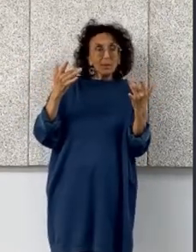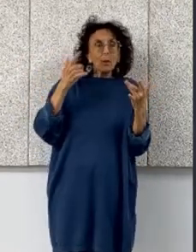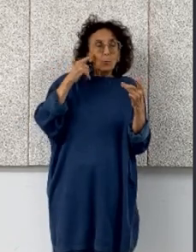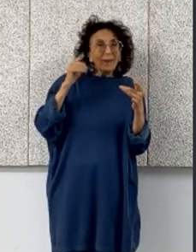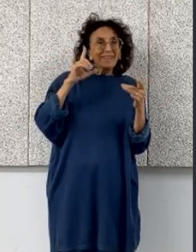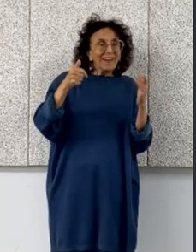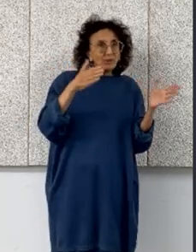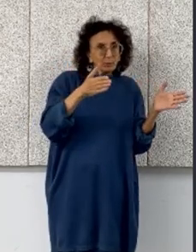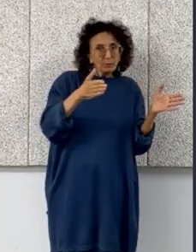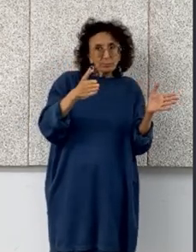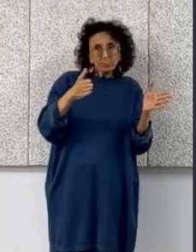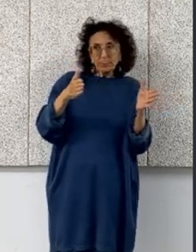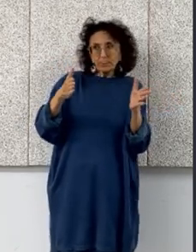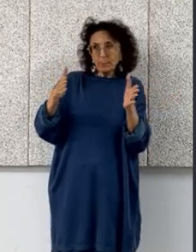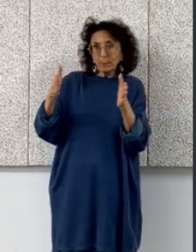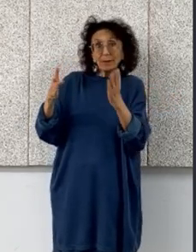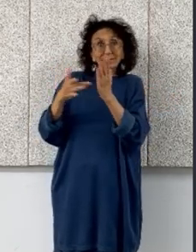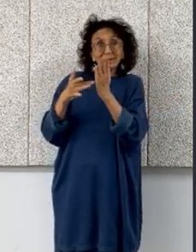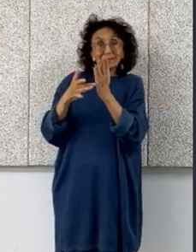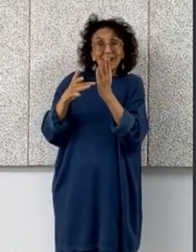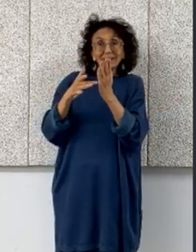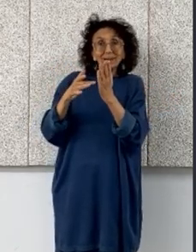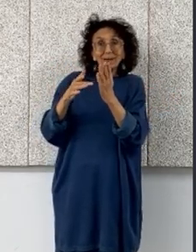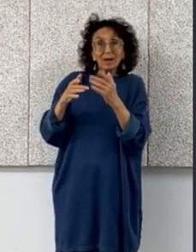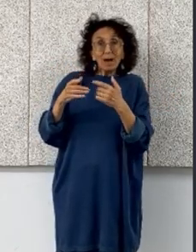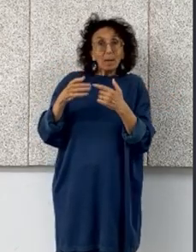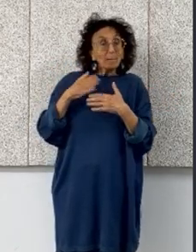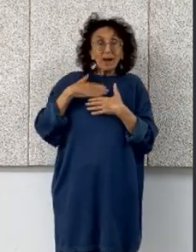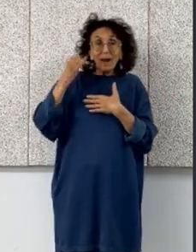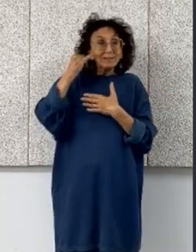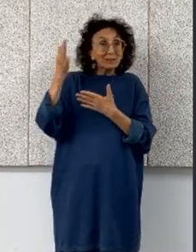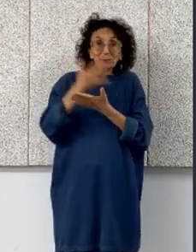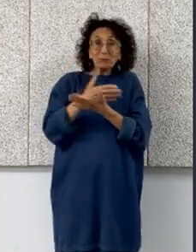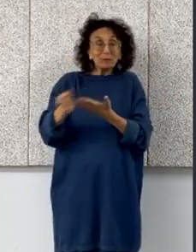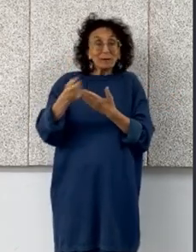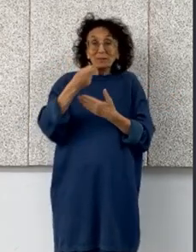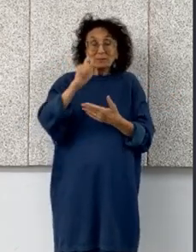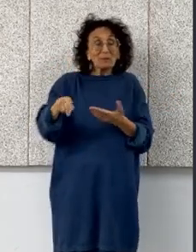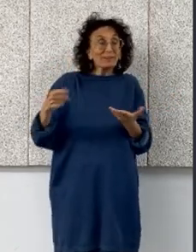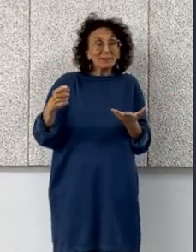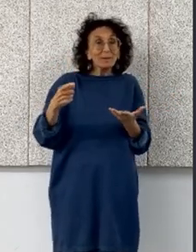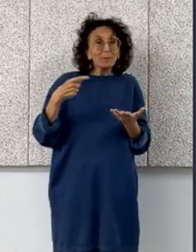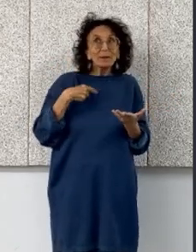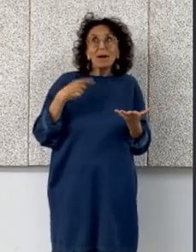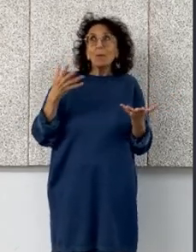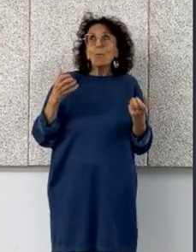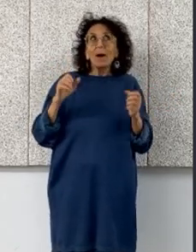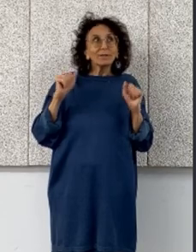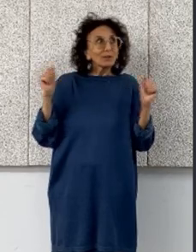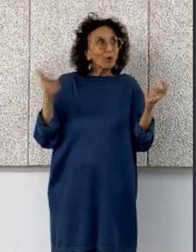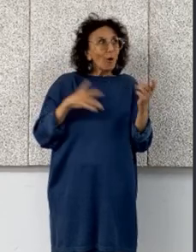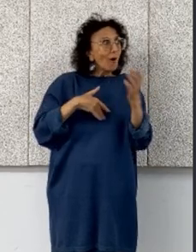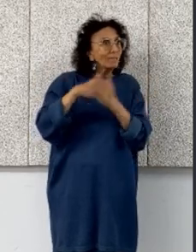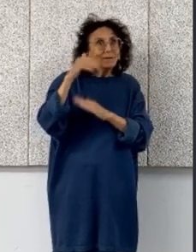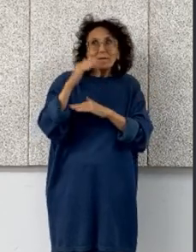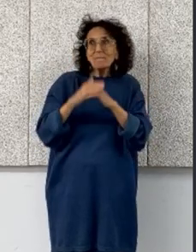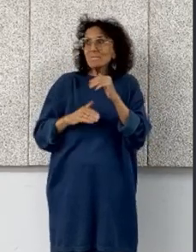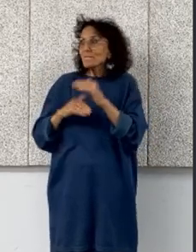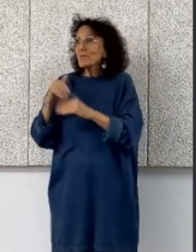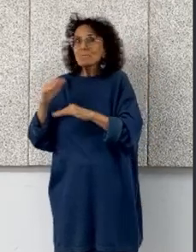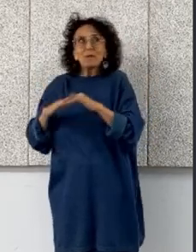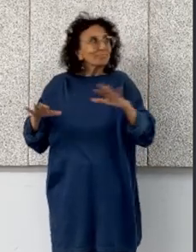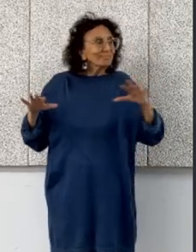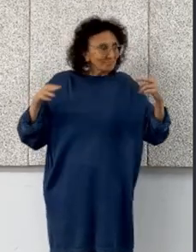tech, I'm gonna run out of good ideas. Yeah. And I would love us to be in a space where